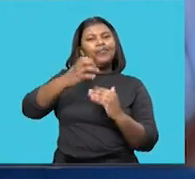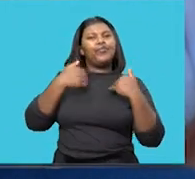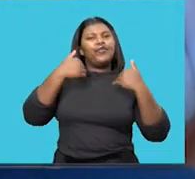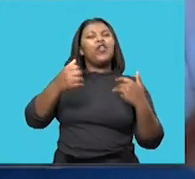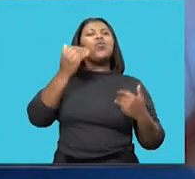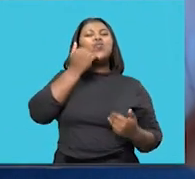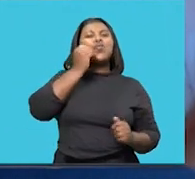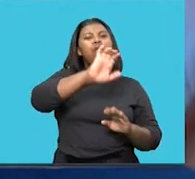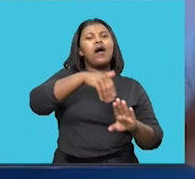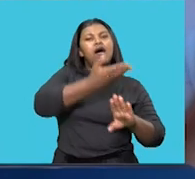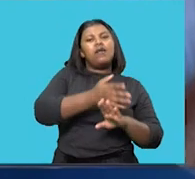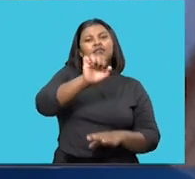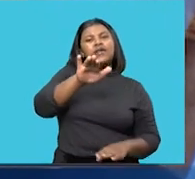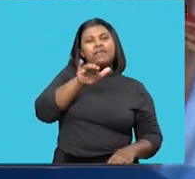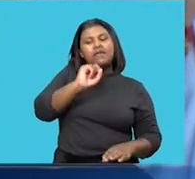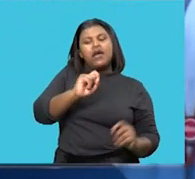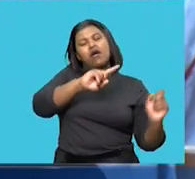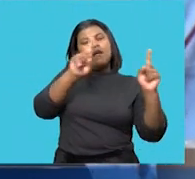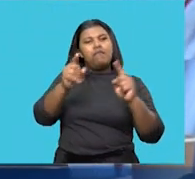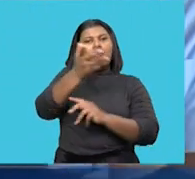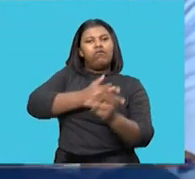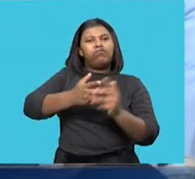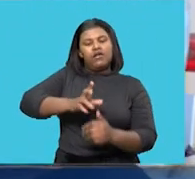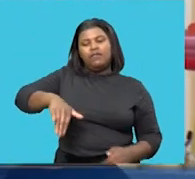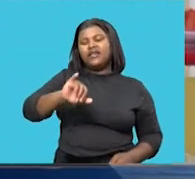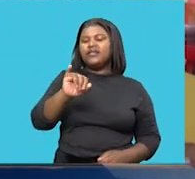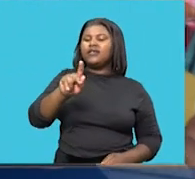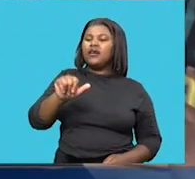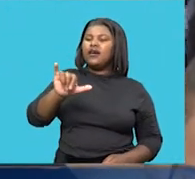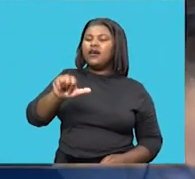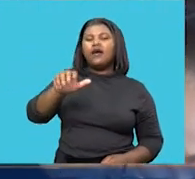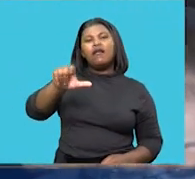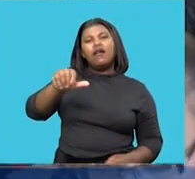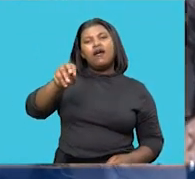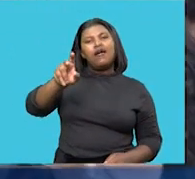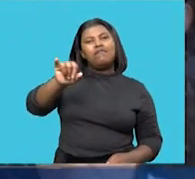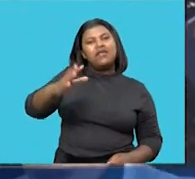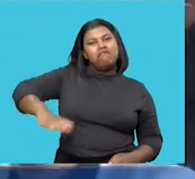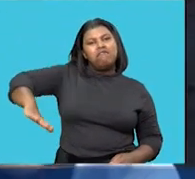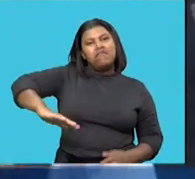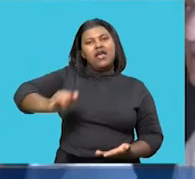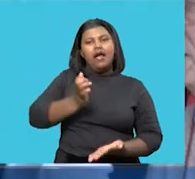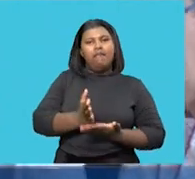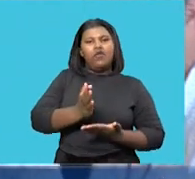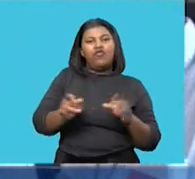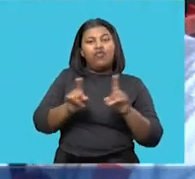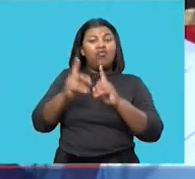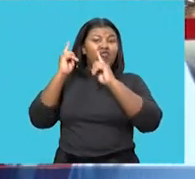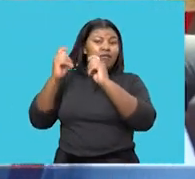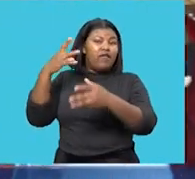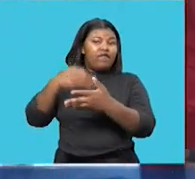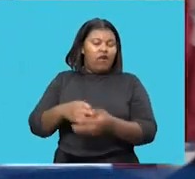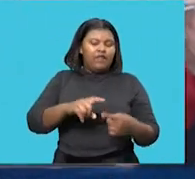wenkampani yakwa-Absa obusingethelwe ekhaya lami Midrand nobusingethwe ngokubambisana nezinhlaka ezibambe iqhaza emboneni yezokuthutha kanye